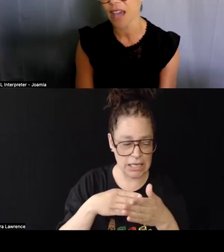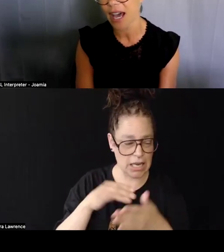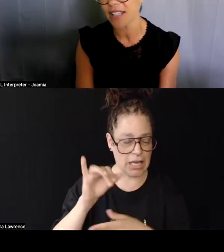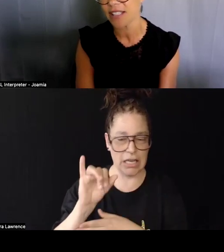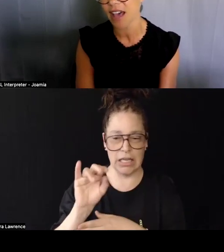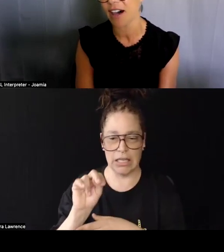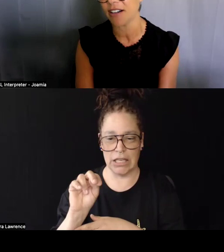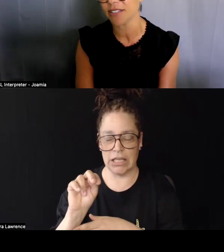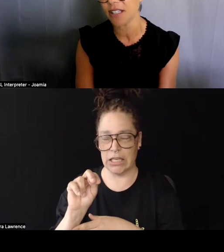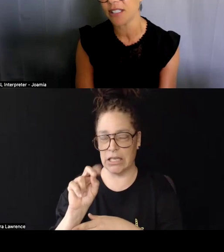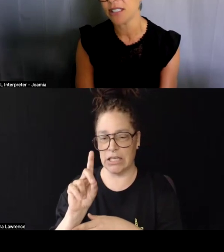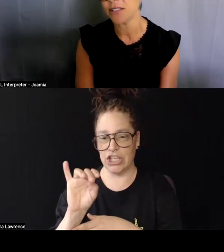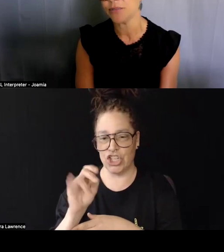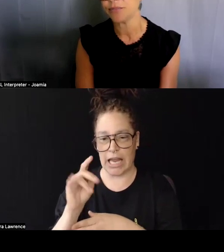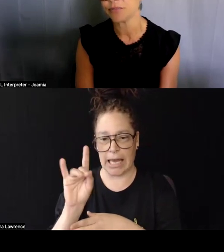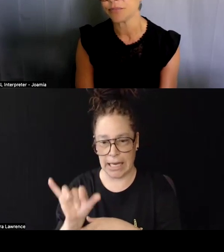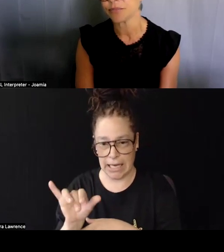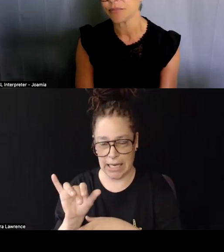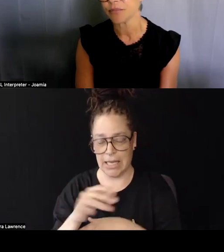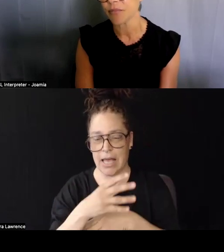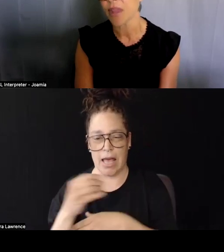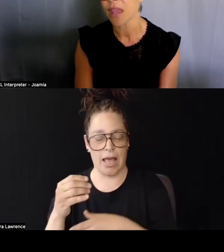and the kinds of